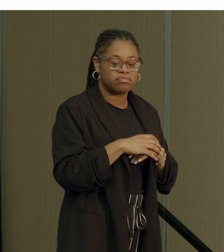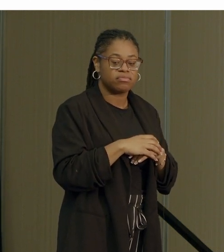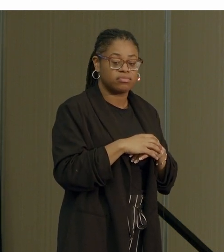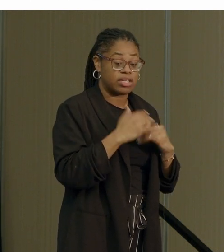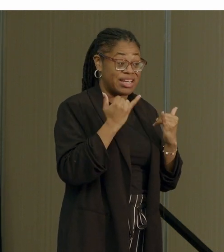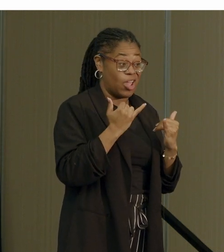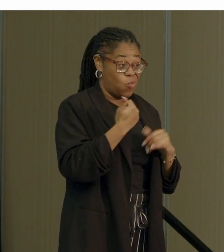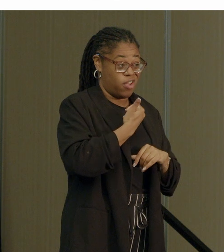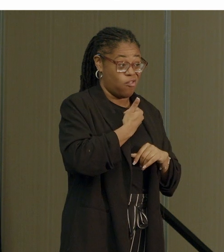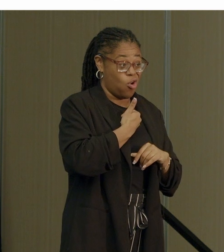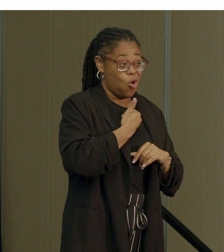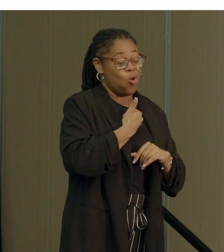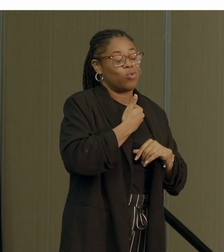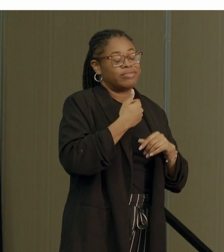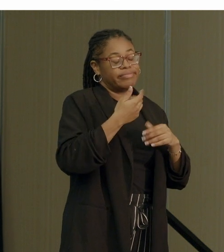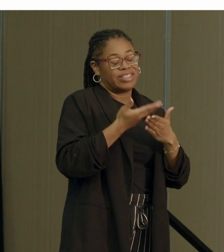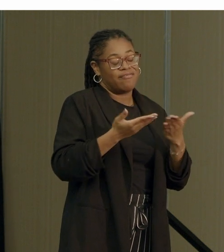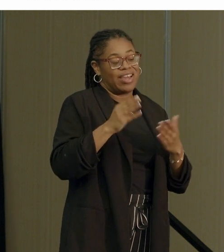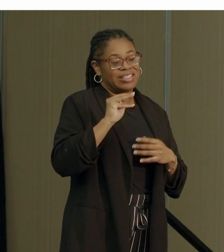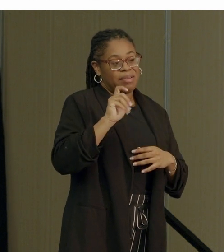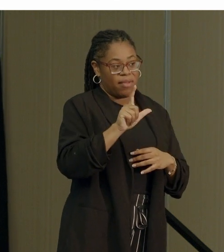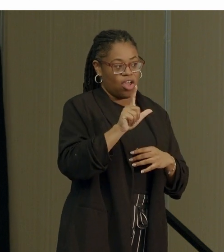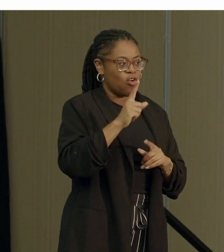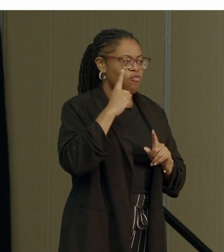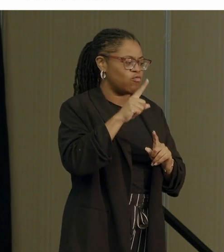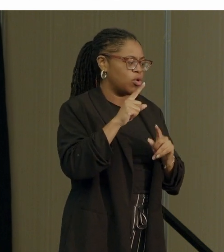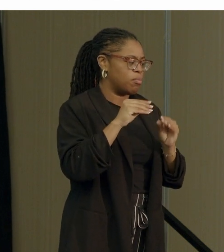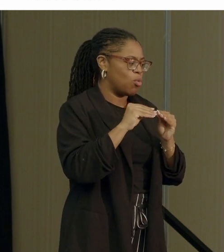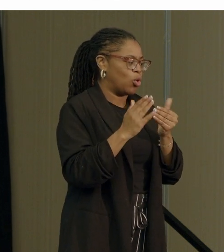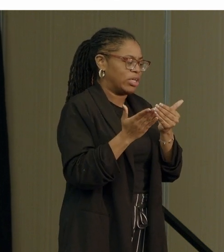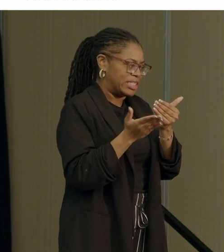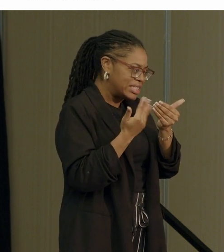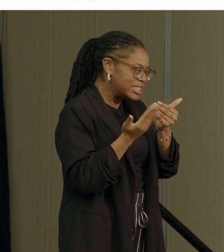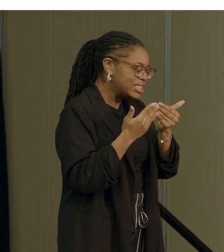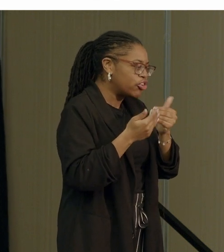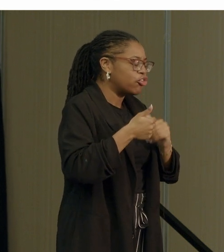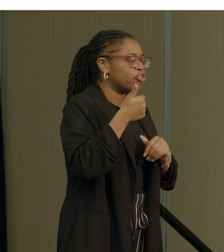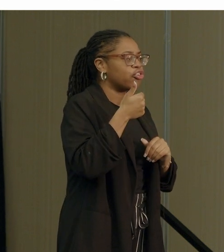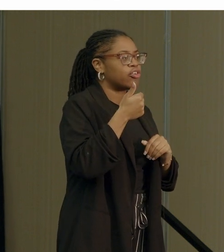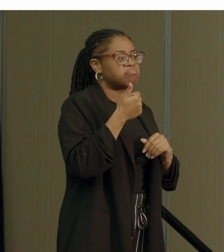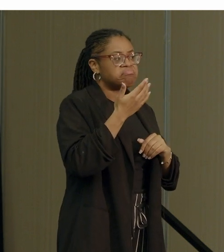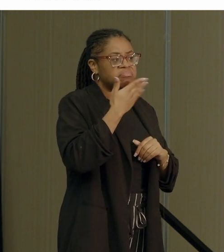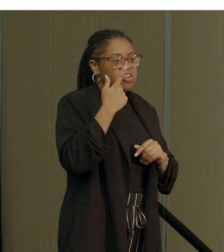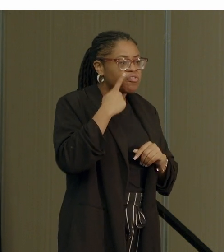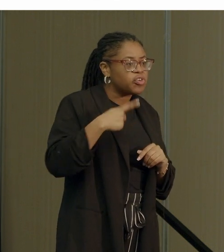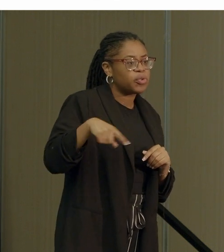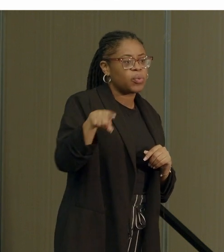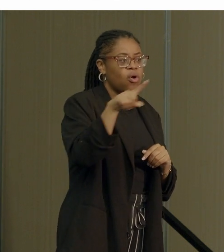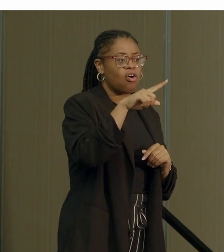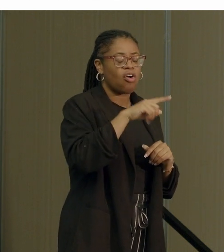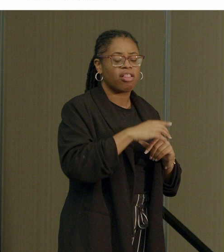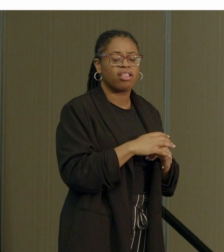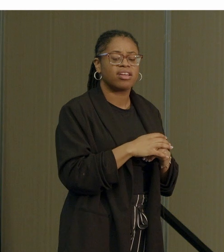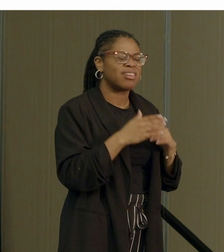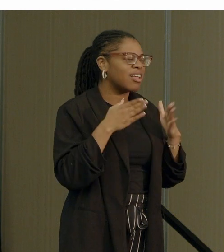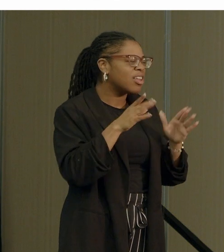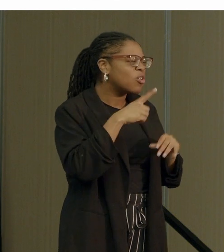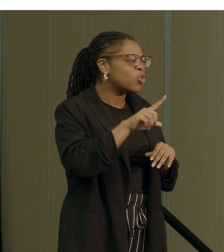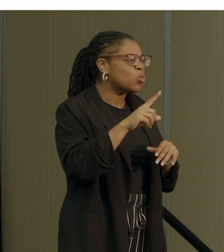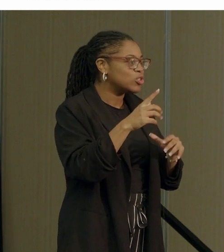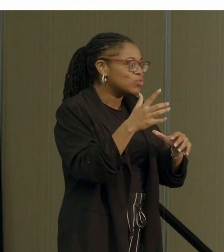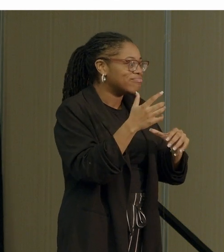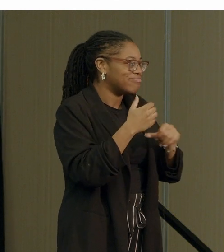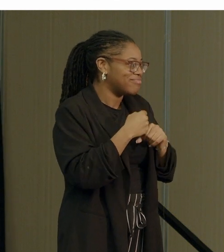ML to make the experience easier, better for you, and allow you to consume